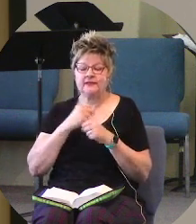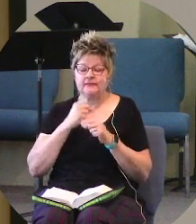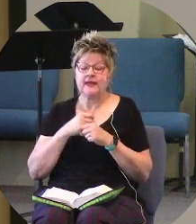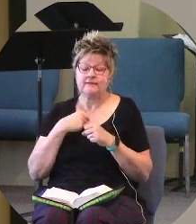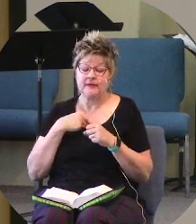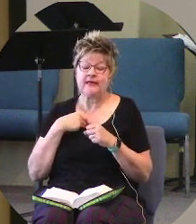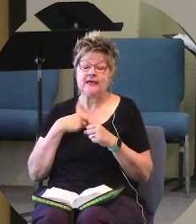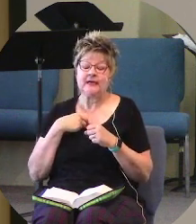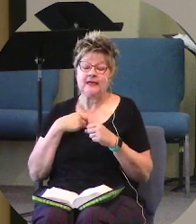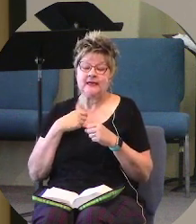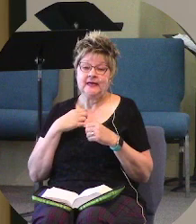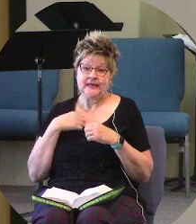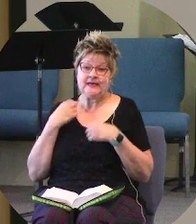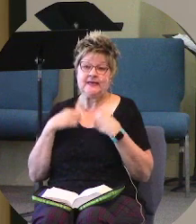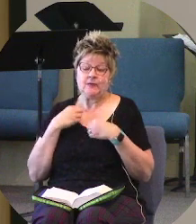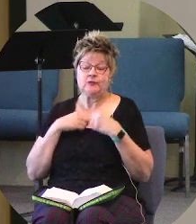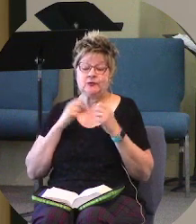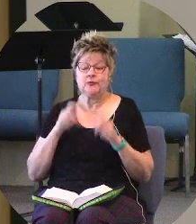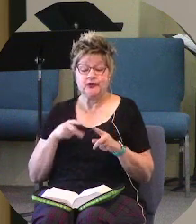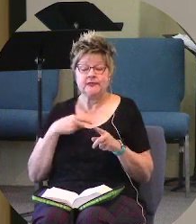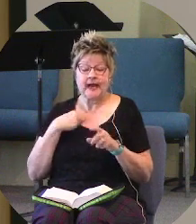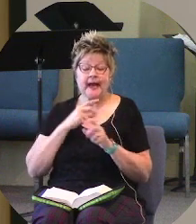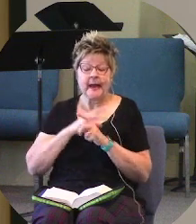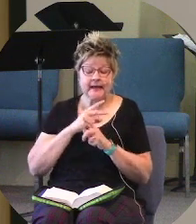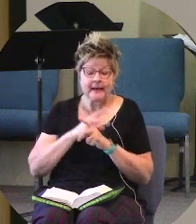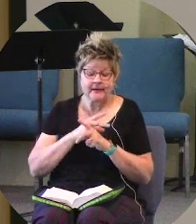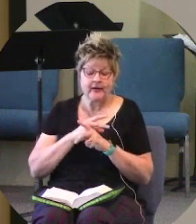person. That I care, that I can be,